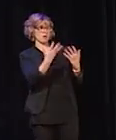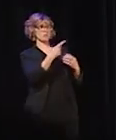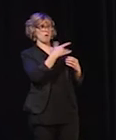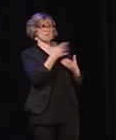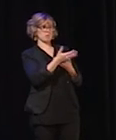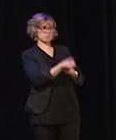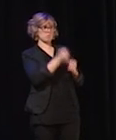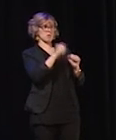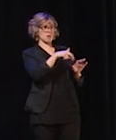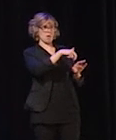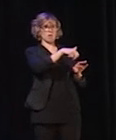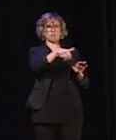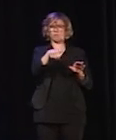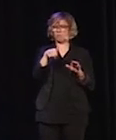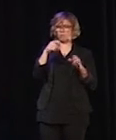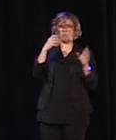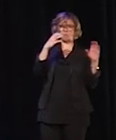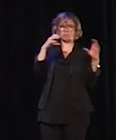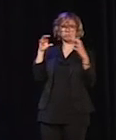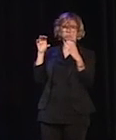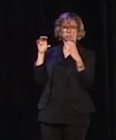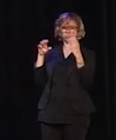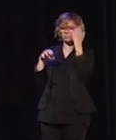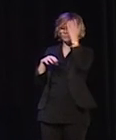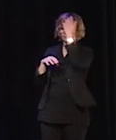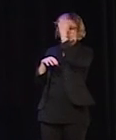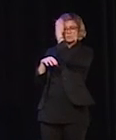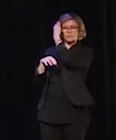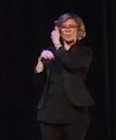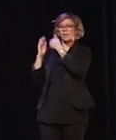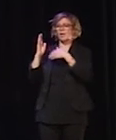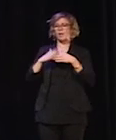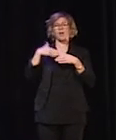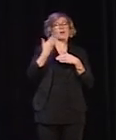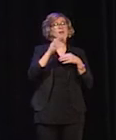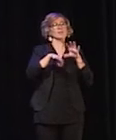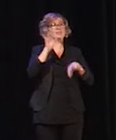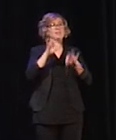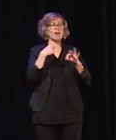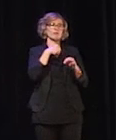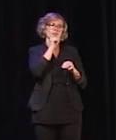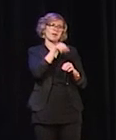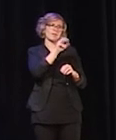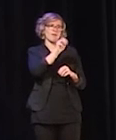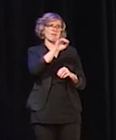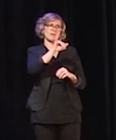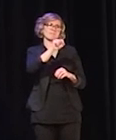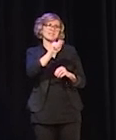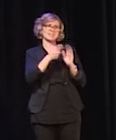Another thing is discovery. I think it's generally, I mean, I'm a huge Myst fan, so I always say that at every talk, because I